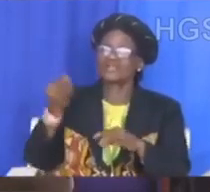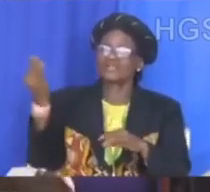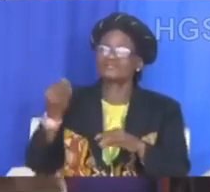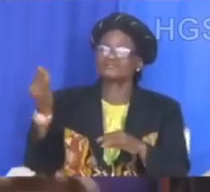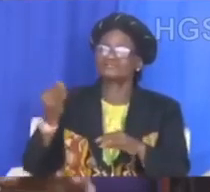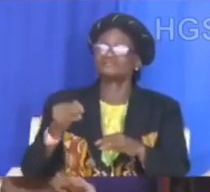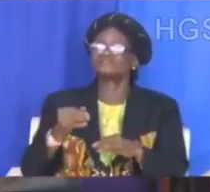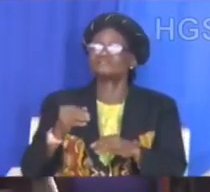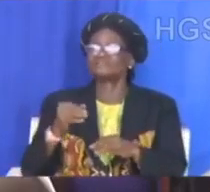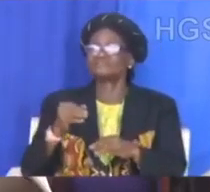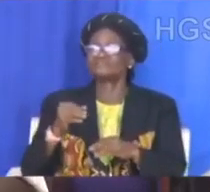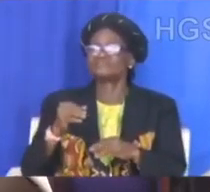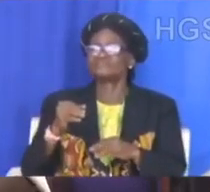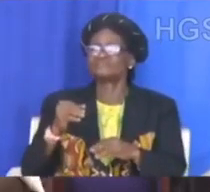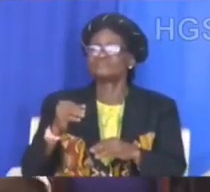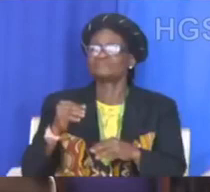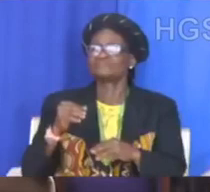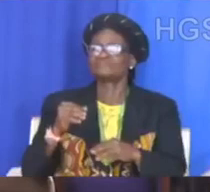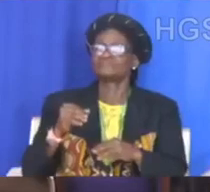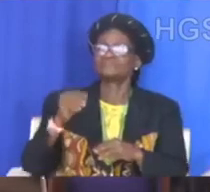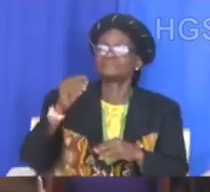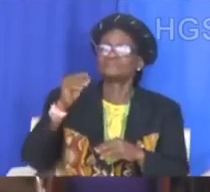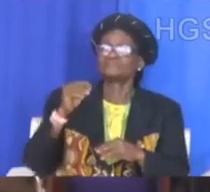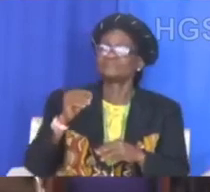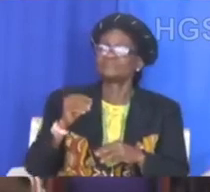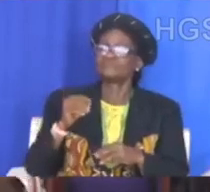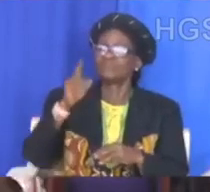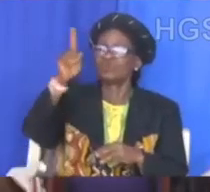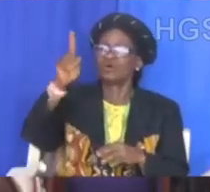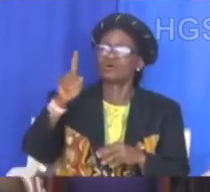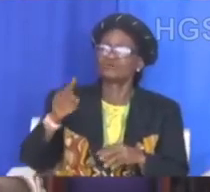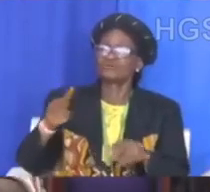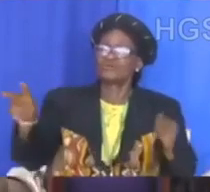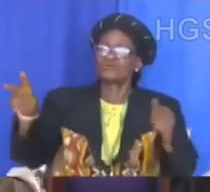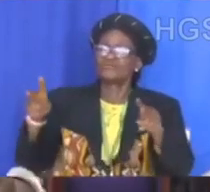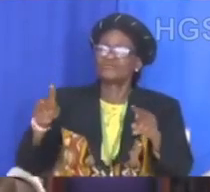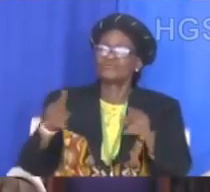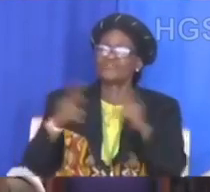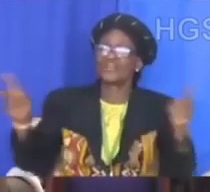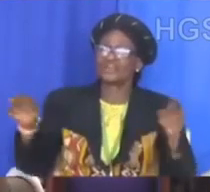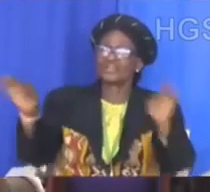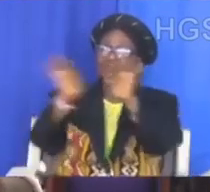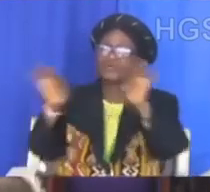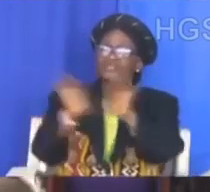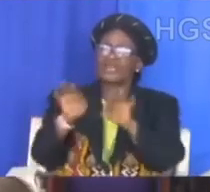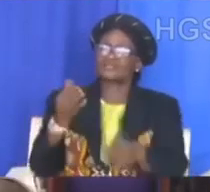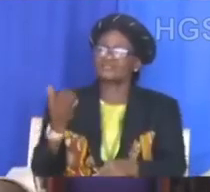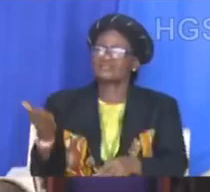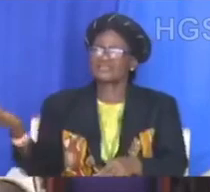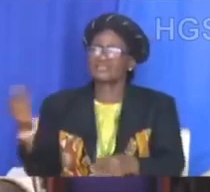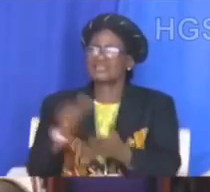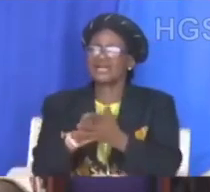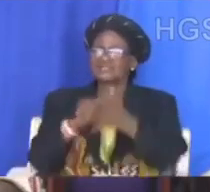Now, it's one very important thing that Daddy said